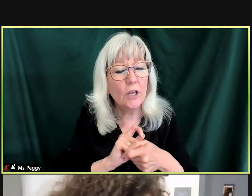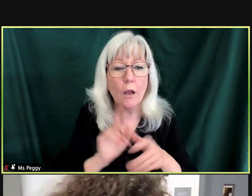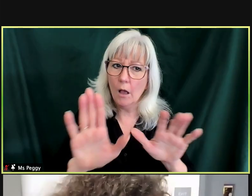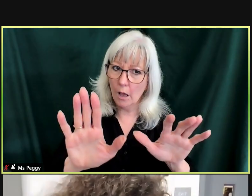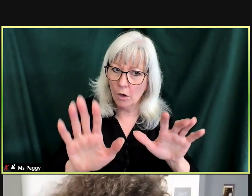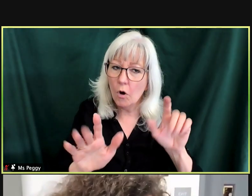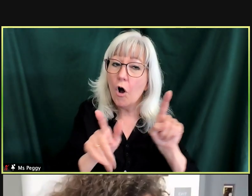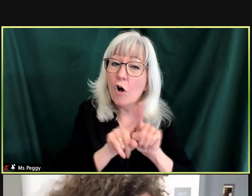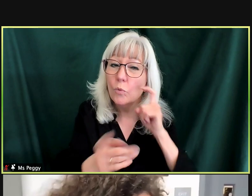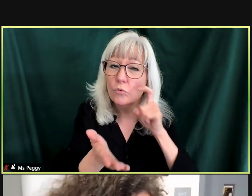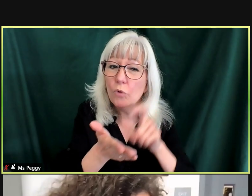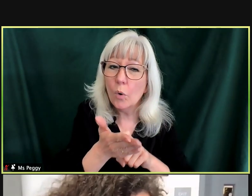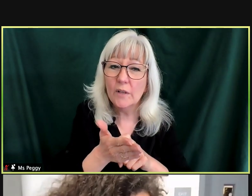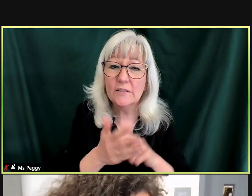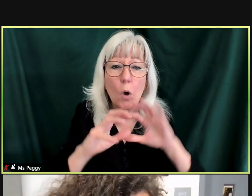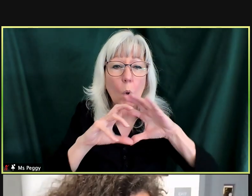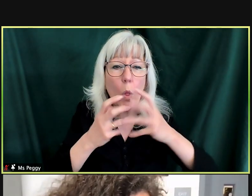warming.